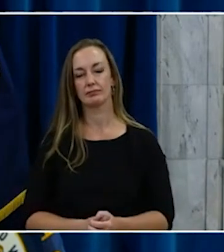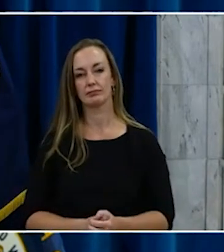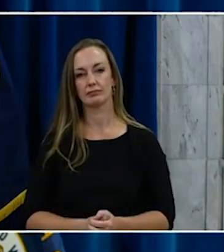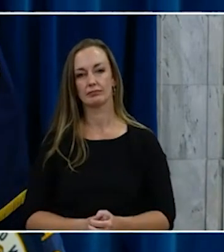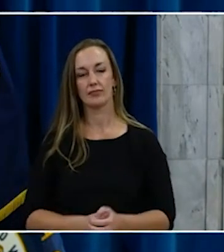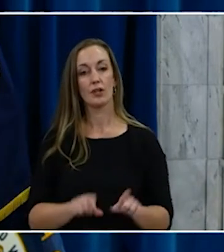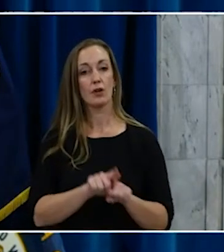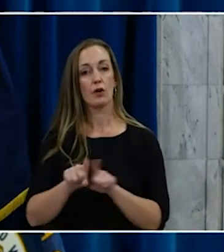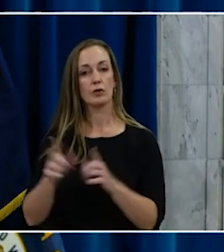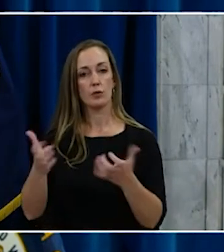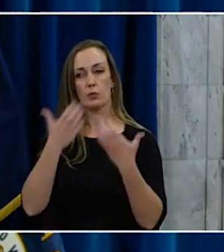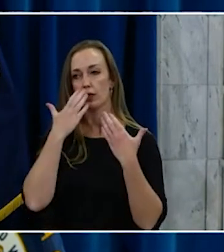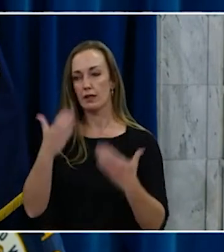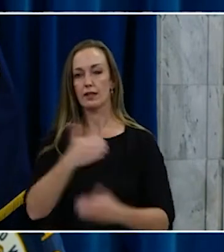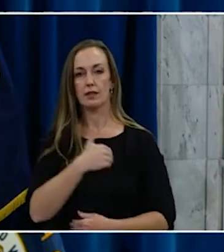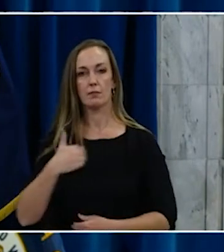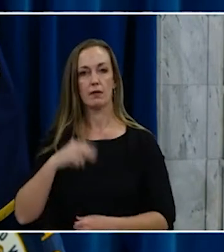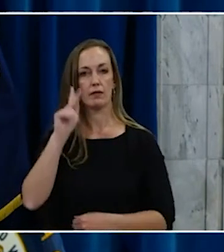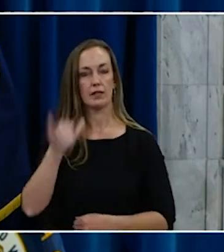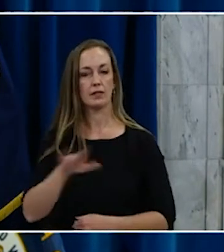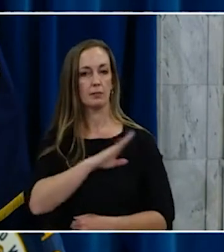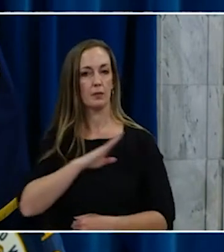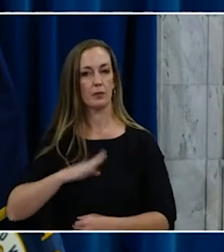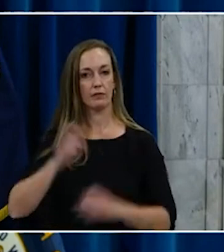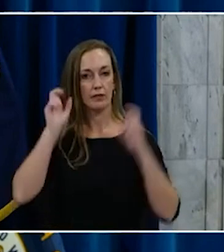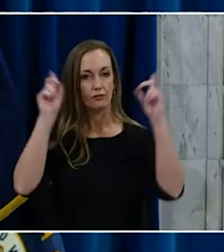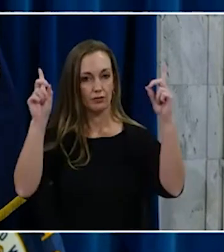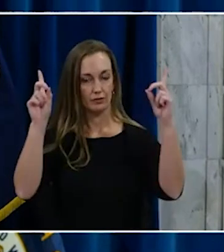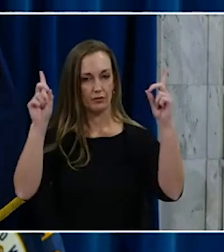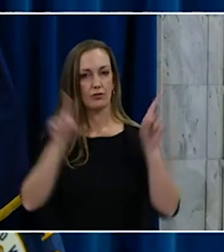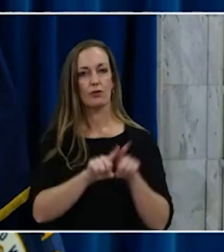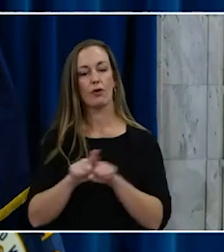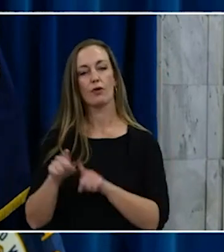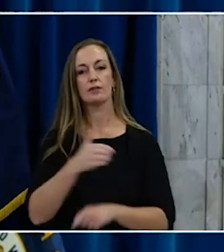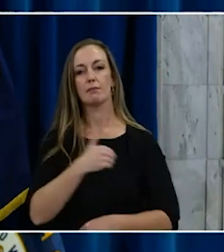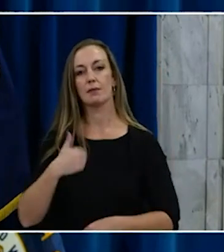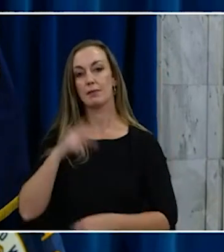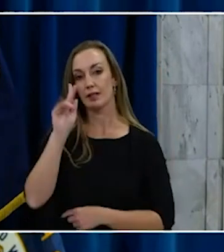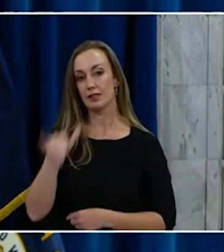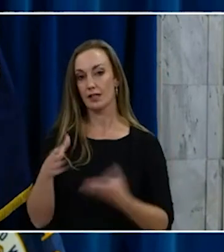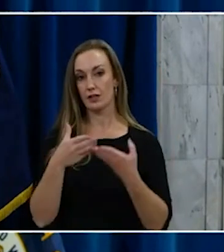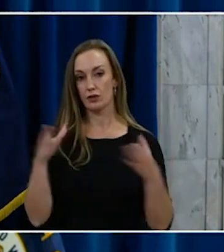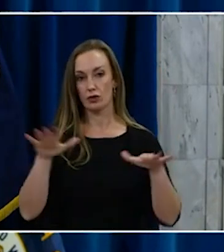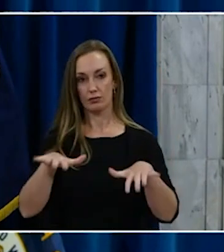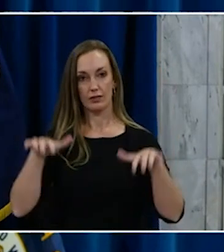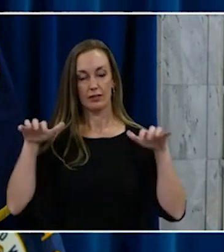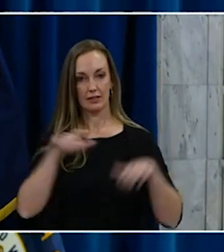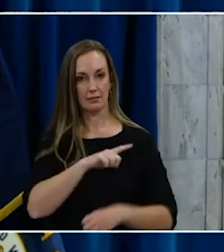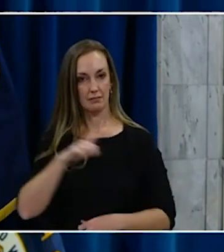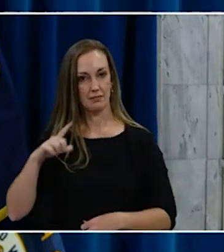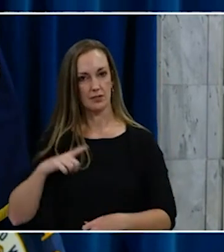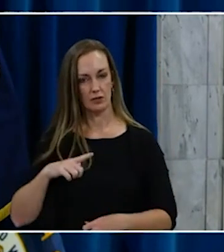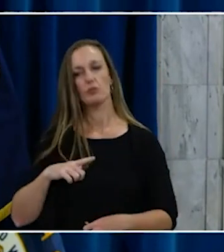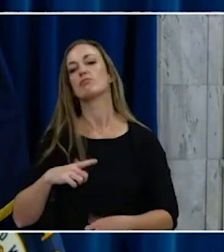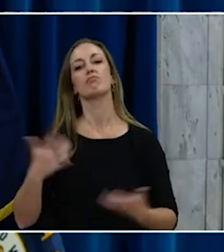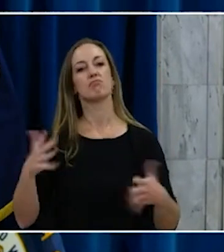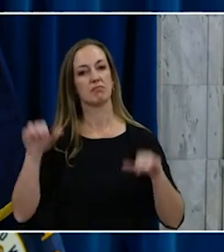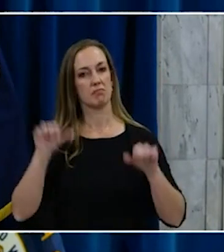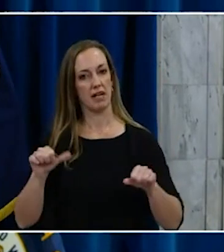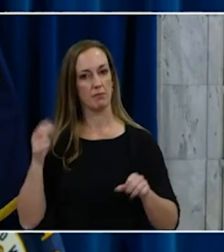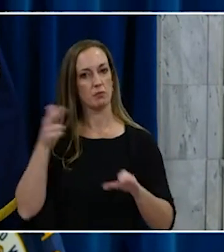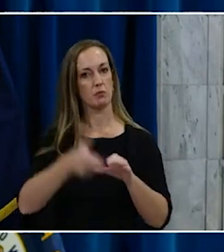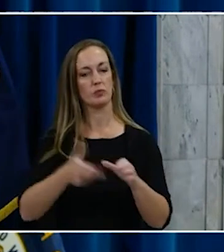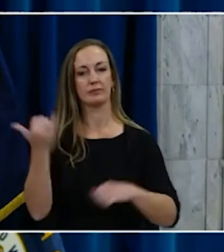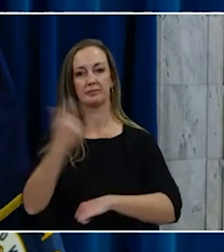I'd also like to thank the members of the Kentucky Board of Education, as well as members of the Kentucky General Assembly who were able to join us